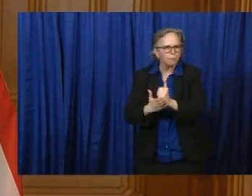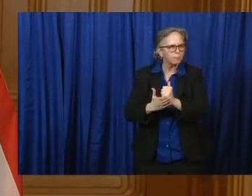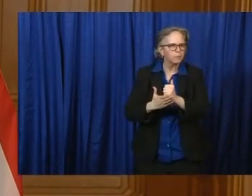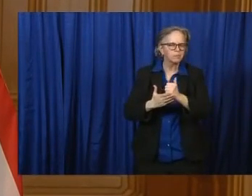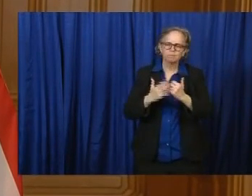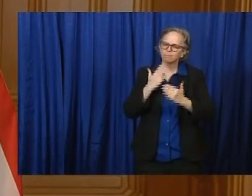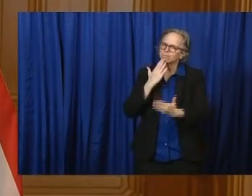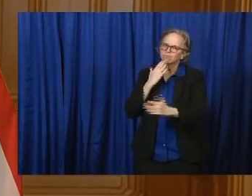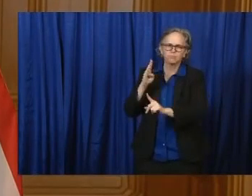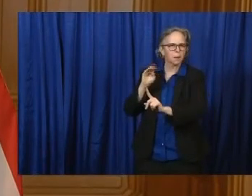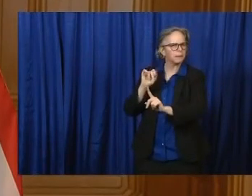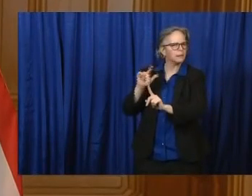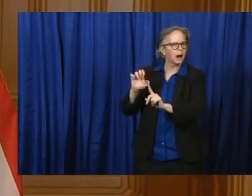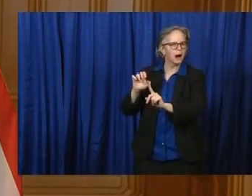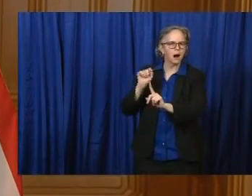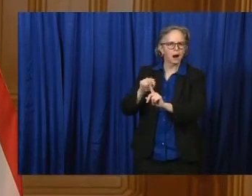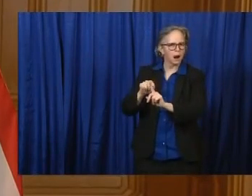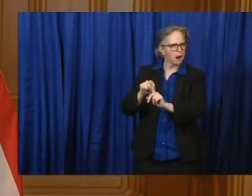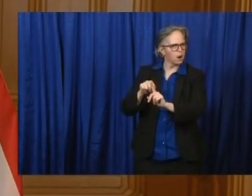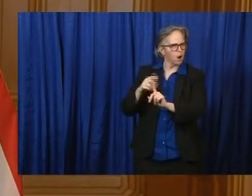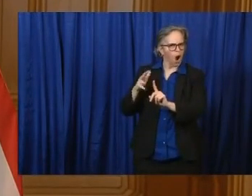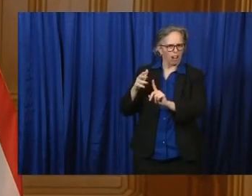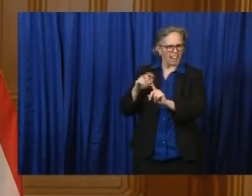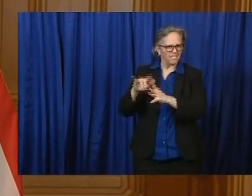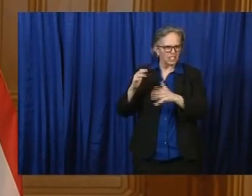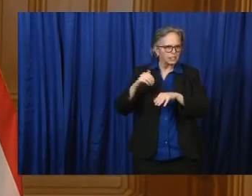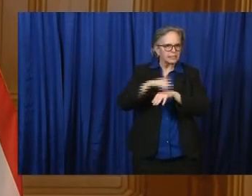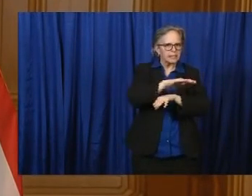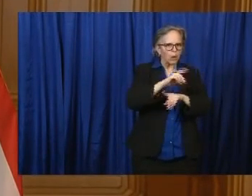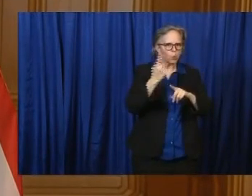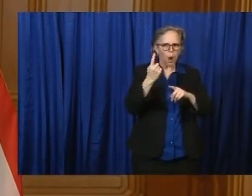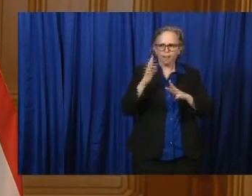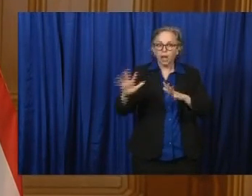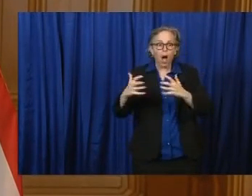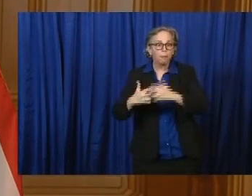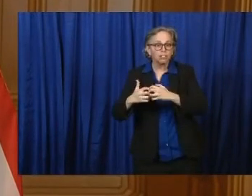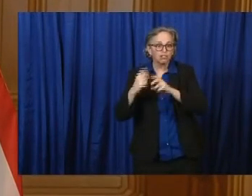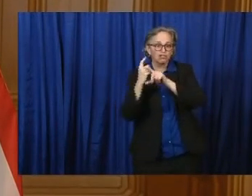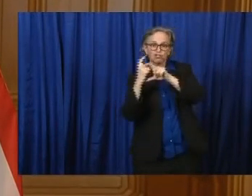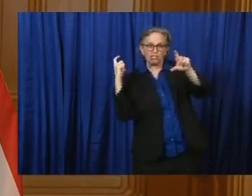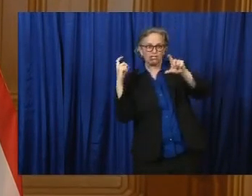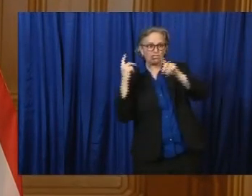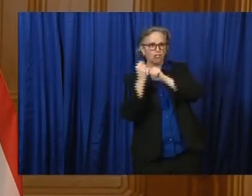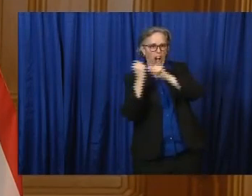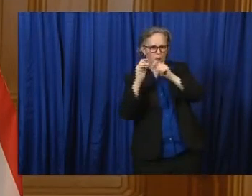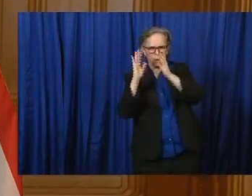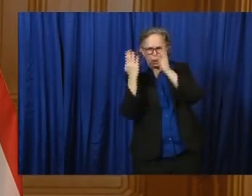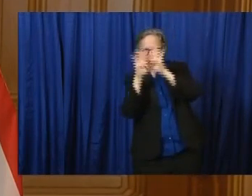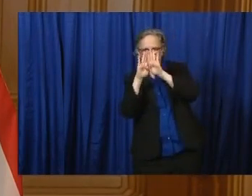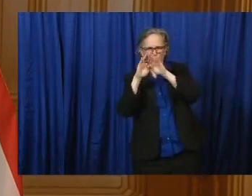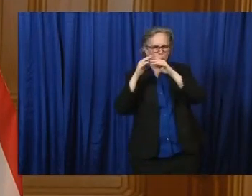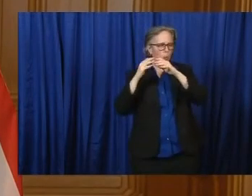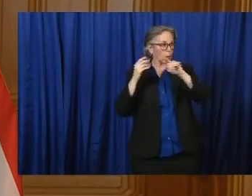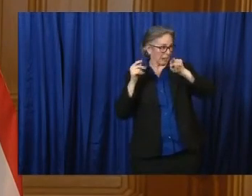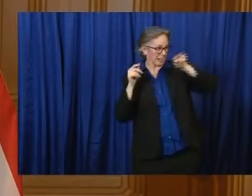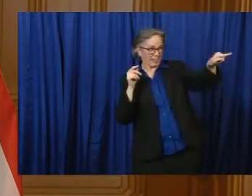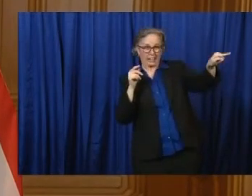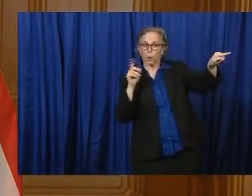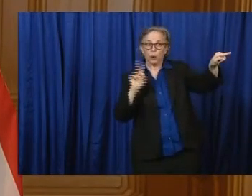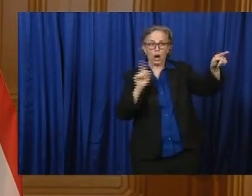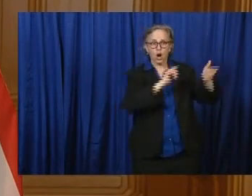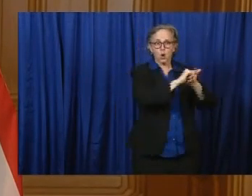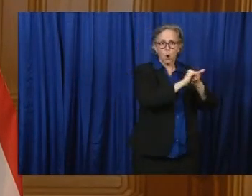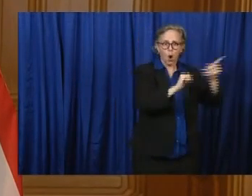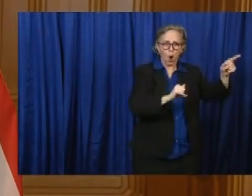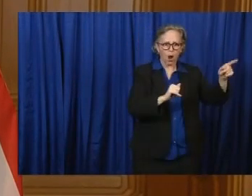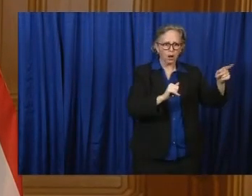machines in New York. I had the opportunity to talk to Governor Cuomo late yesterday afternoon, and we know the other machine